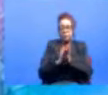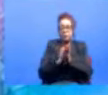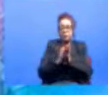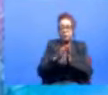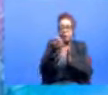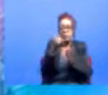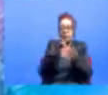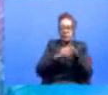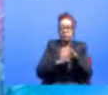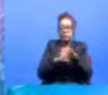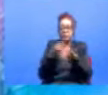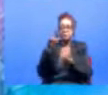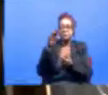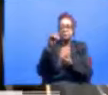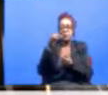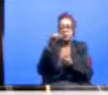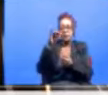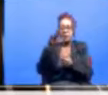Samwe tells us more.